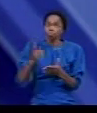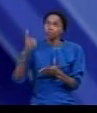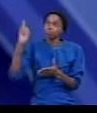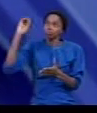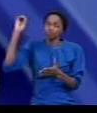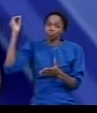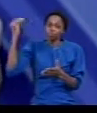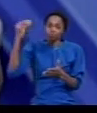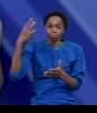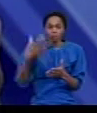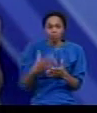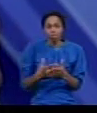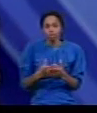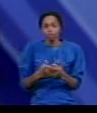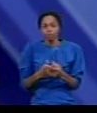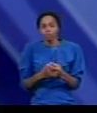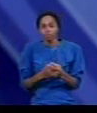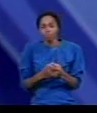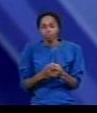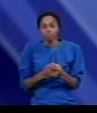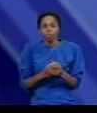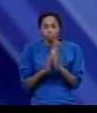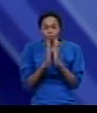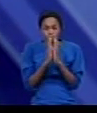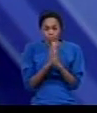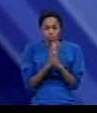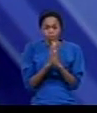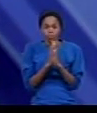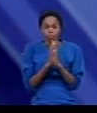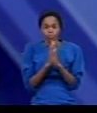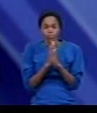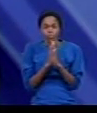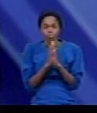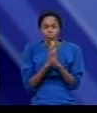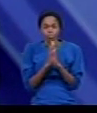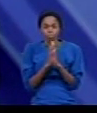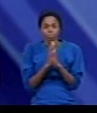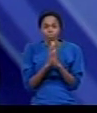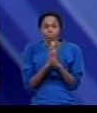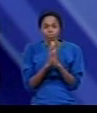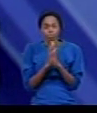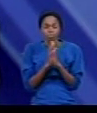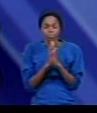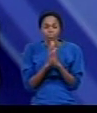you get to the presence of the living God.